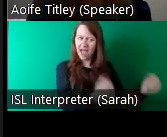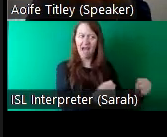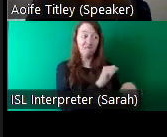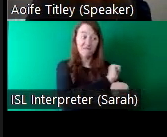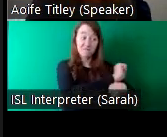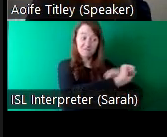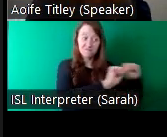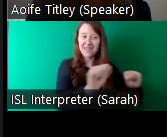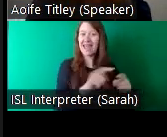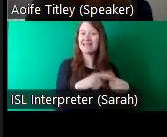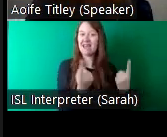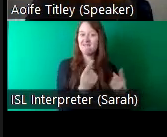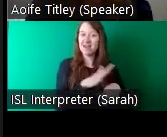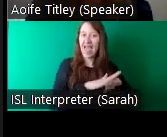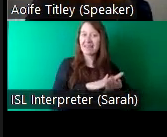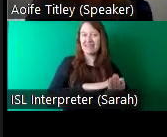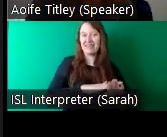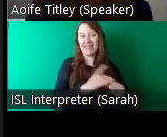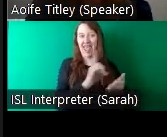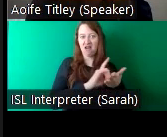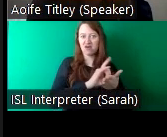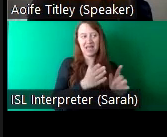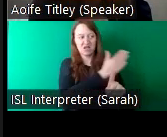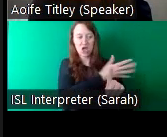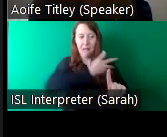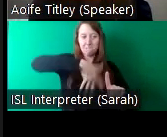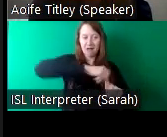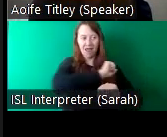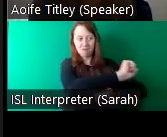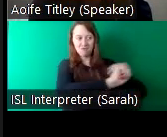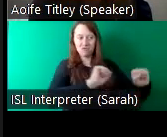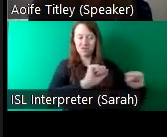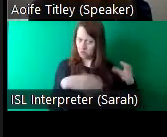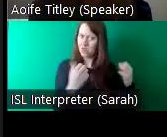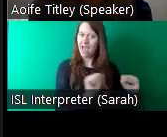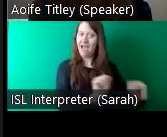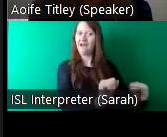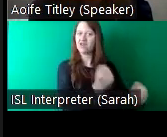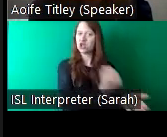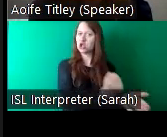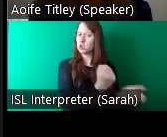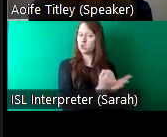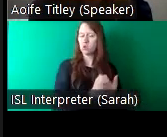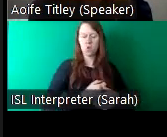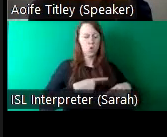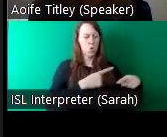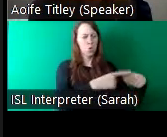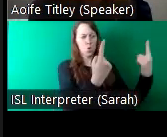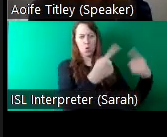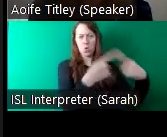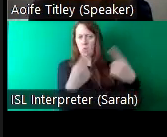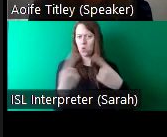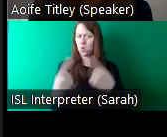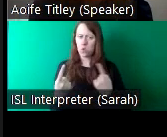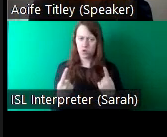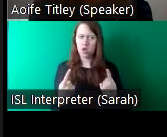ethnic and mixed heritage backgrounds. But we also know that, that rich diversity that's in our pupil population is not mirrored in the demographics